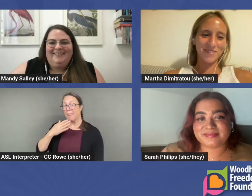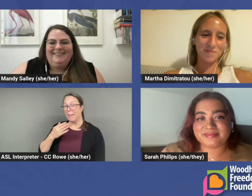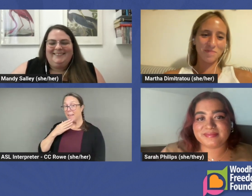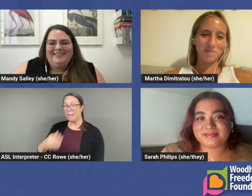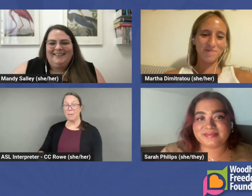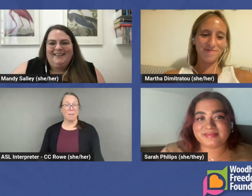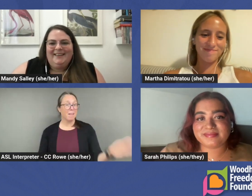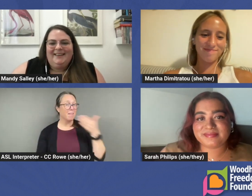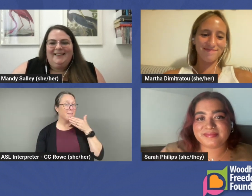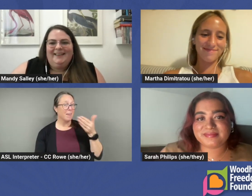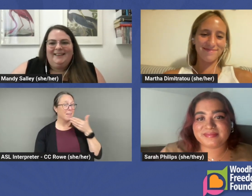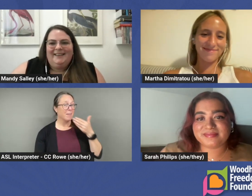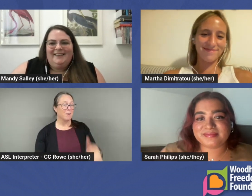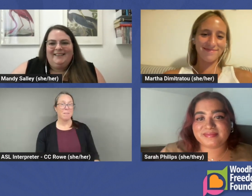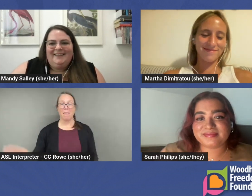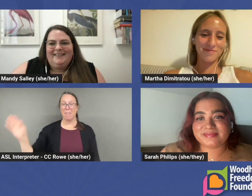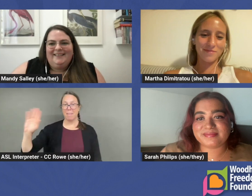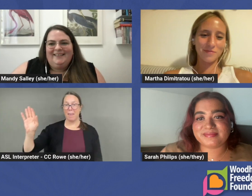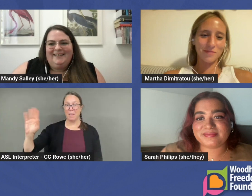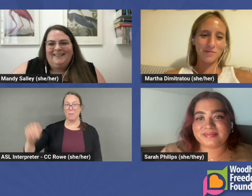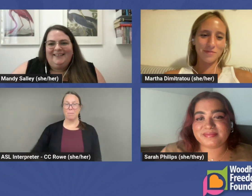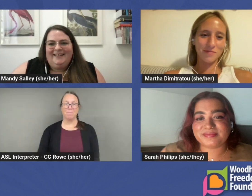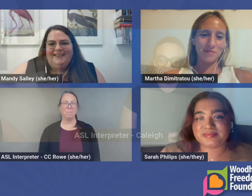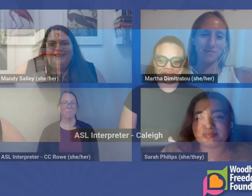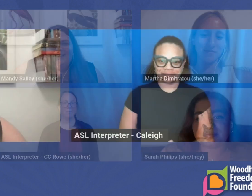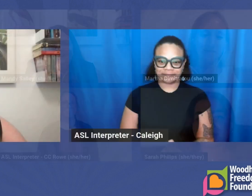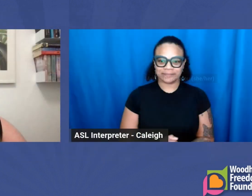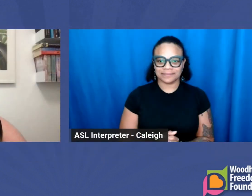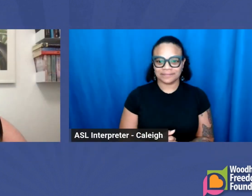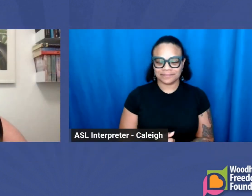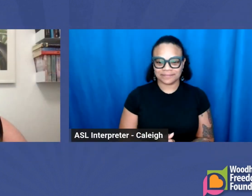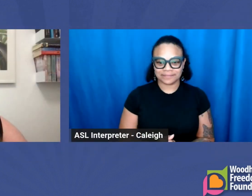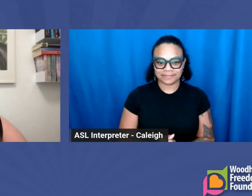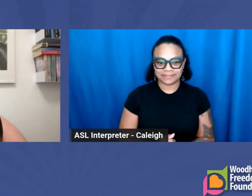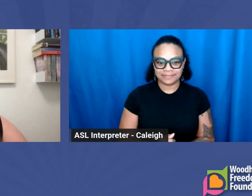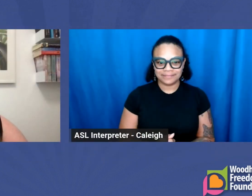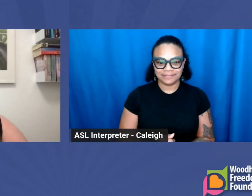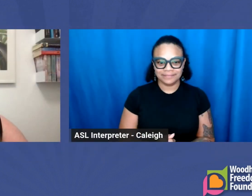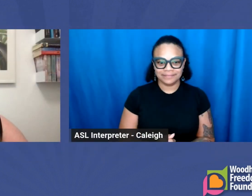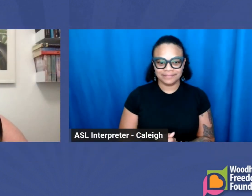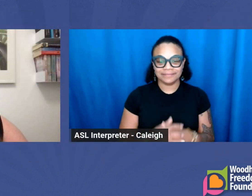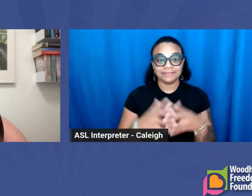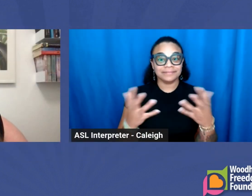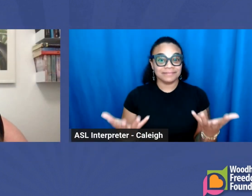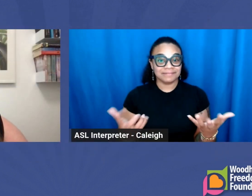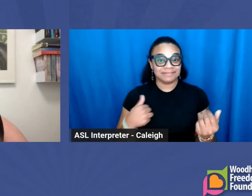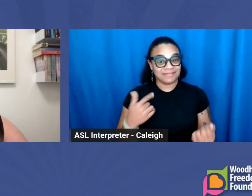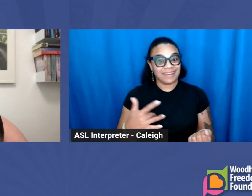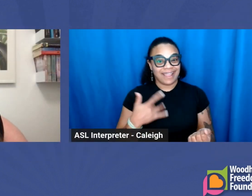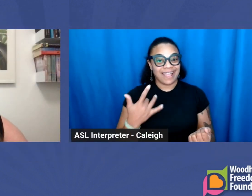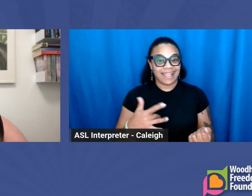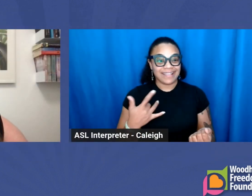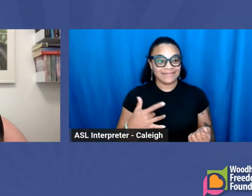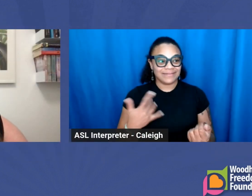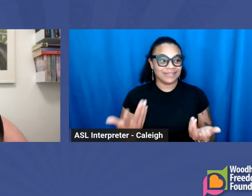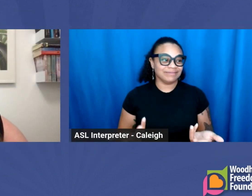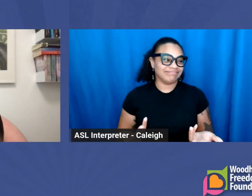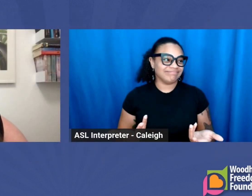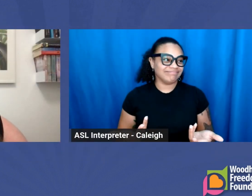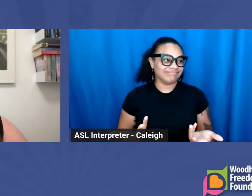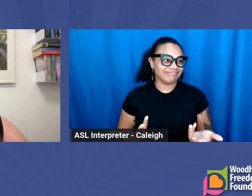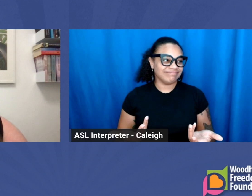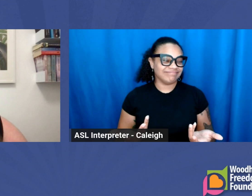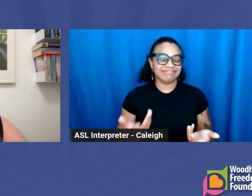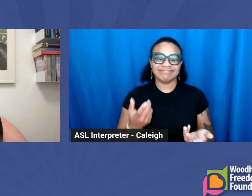Well, I feel really a